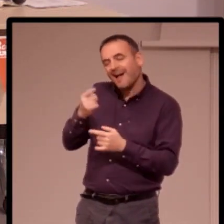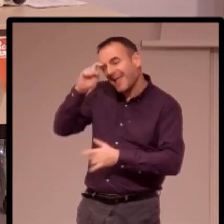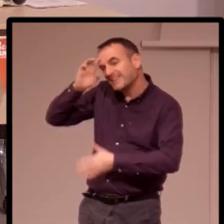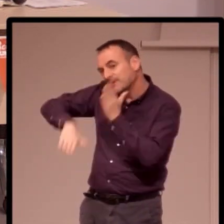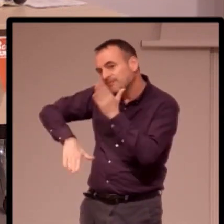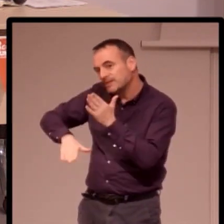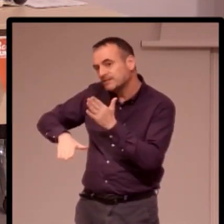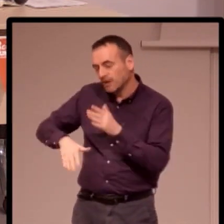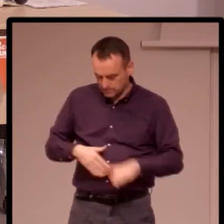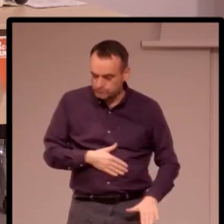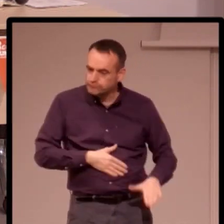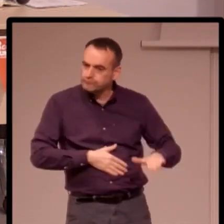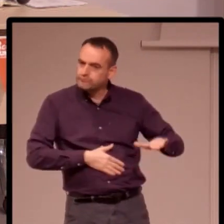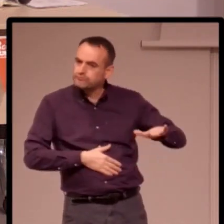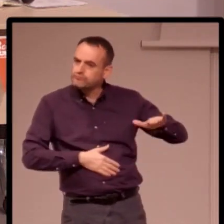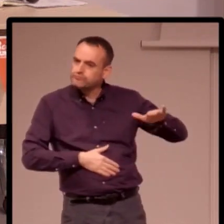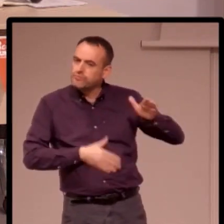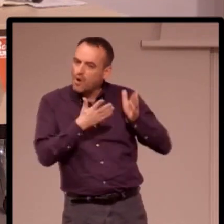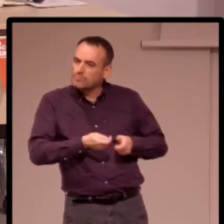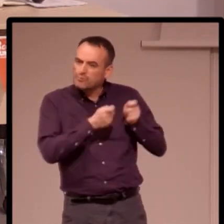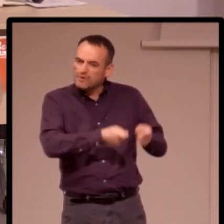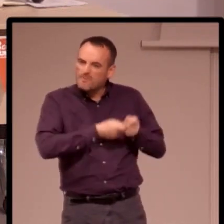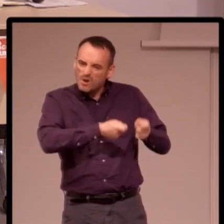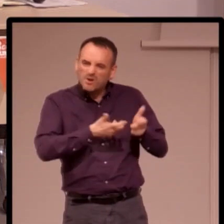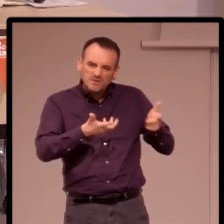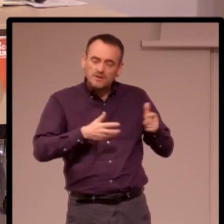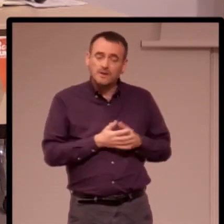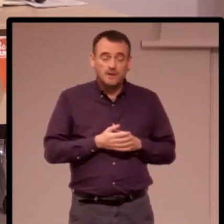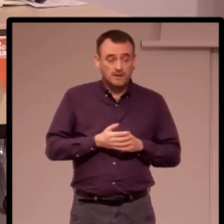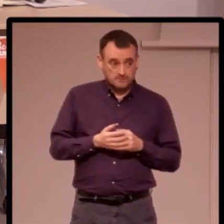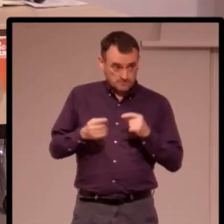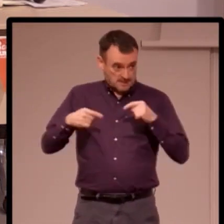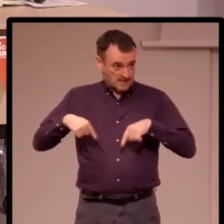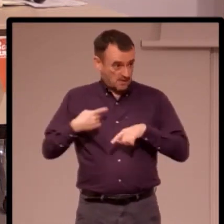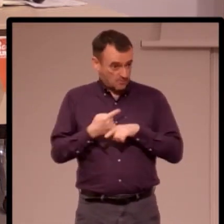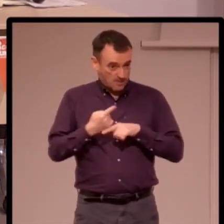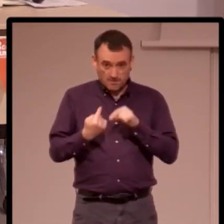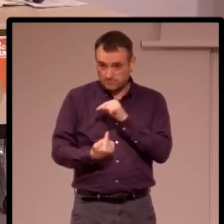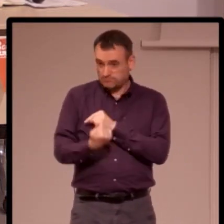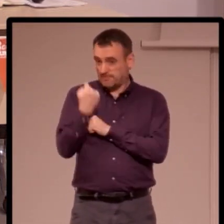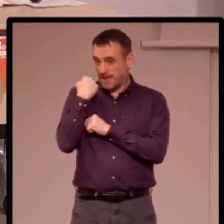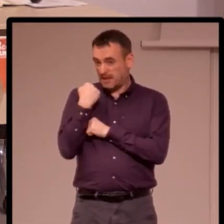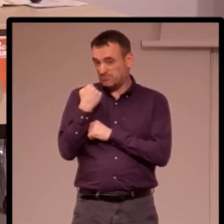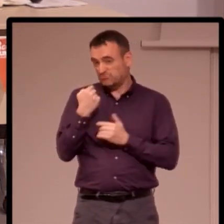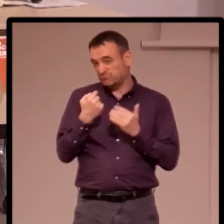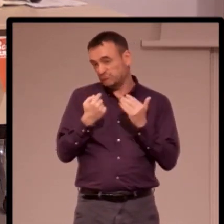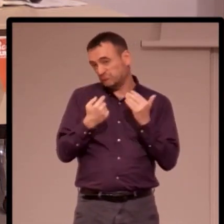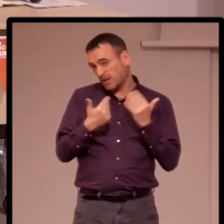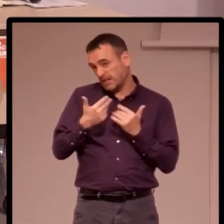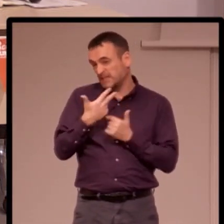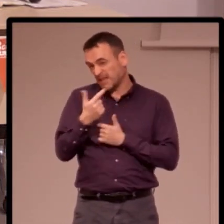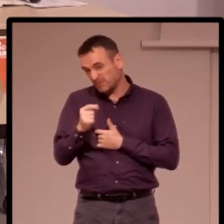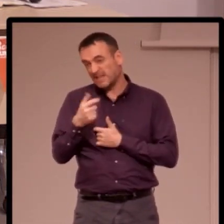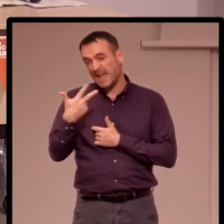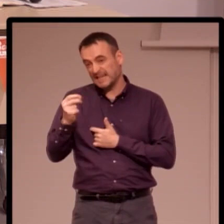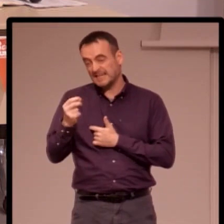as a child, especially given that we're talking here about sort of the 70s, 80s, is the